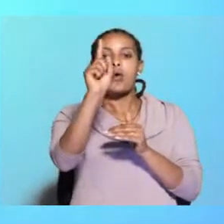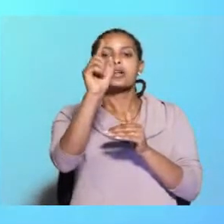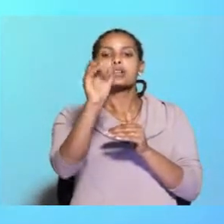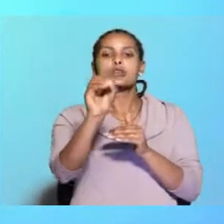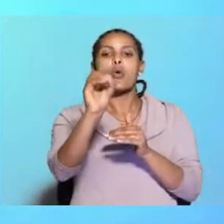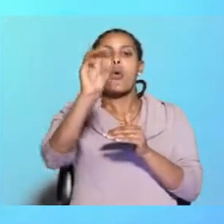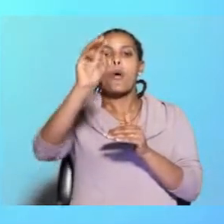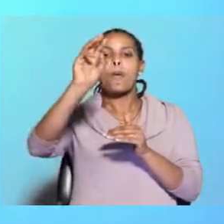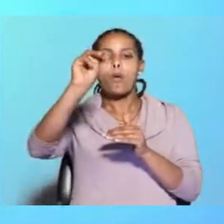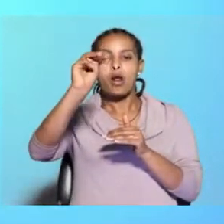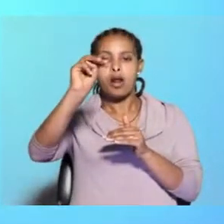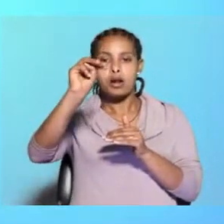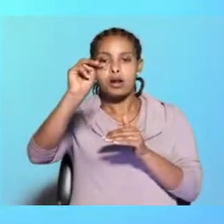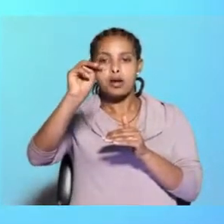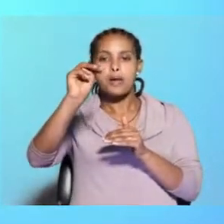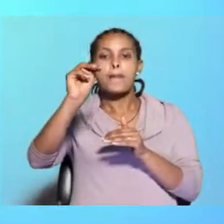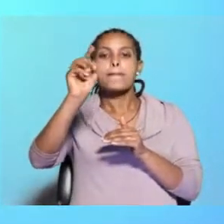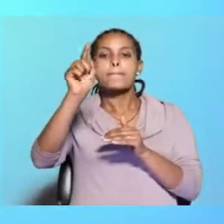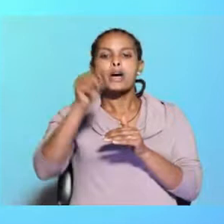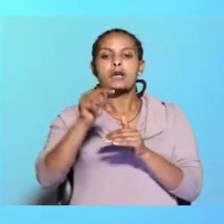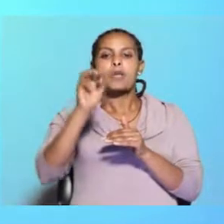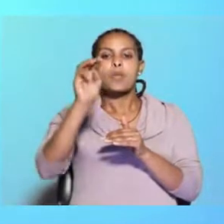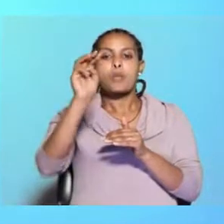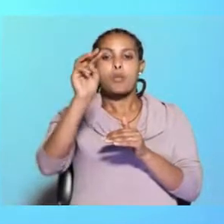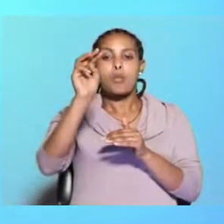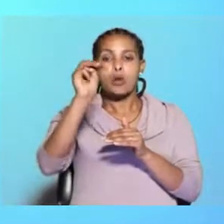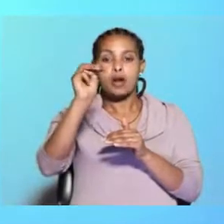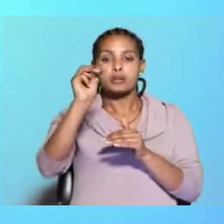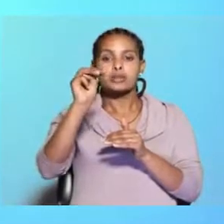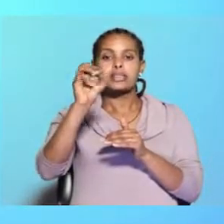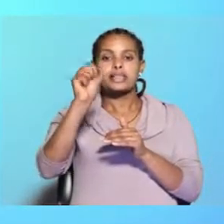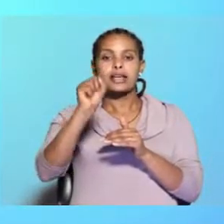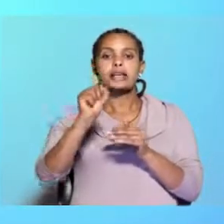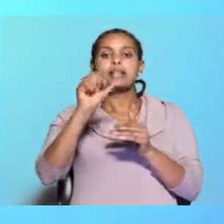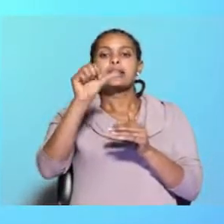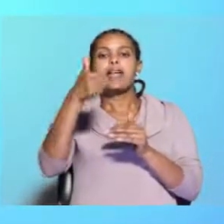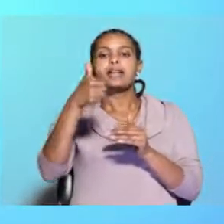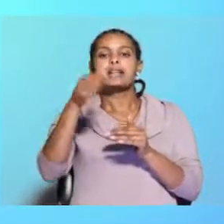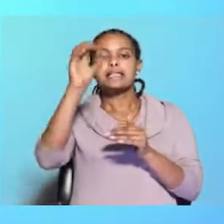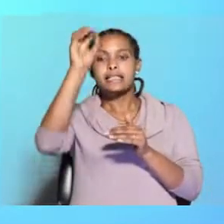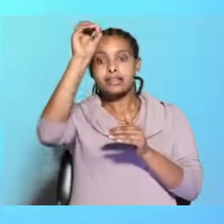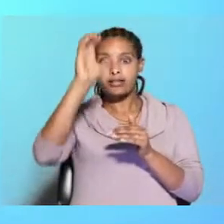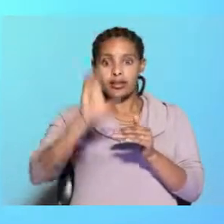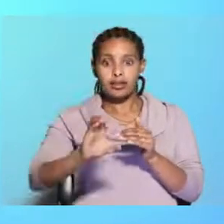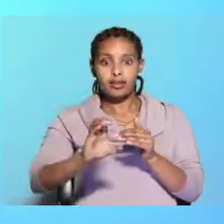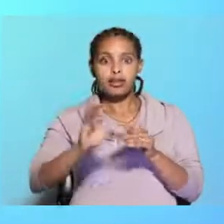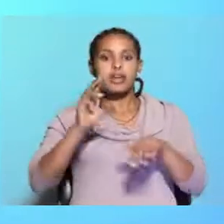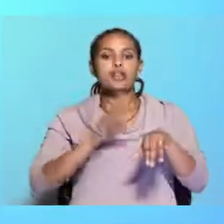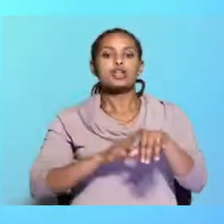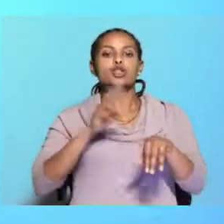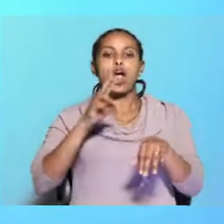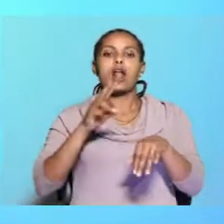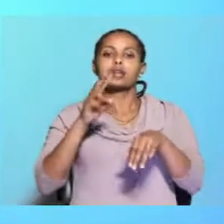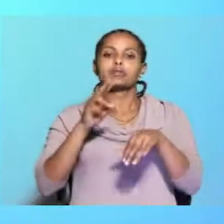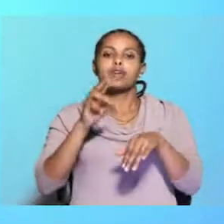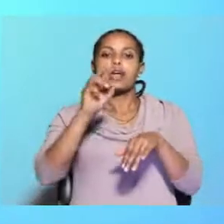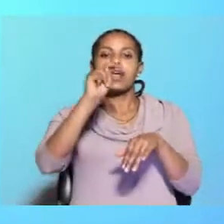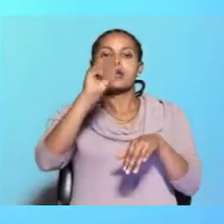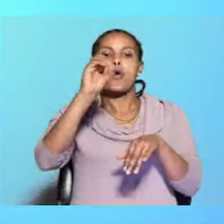0.810 molar per molar per second at 10 degrees centigrade. Initial concentration